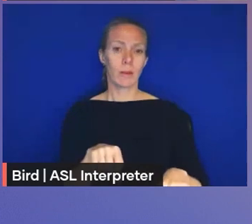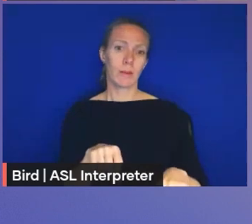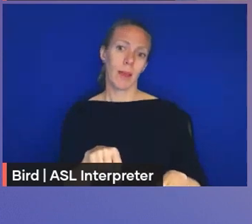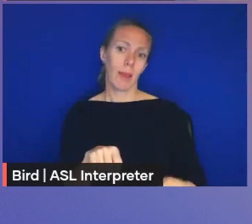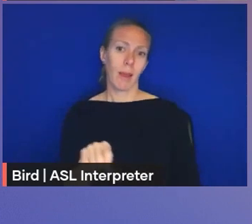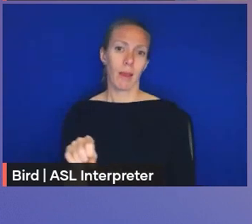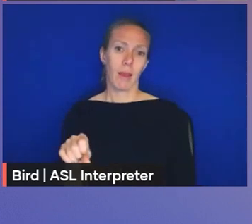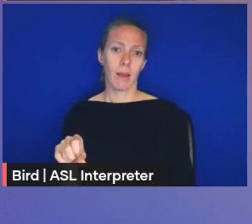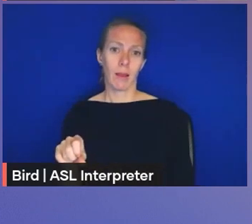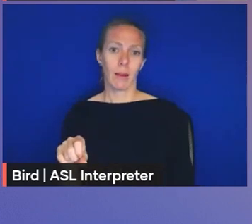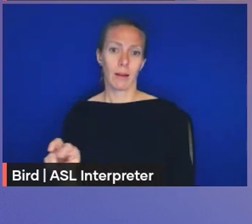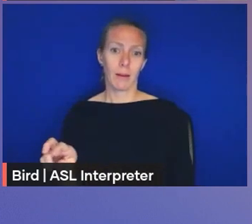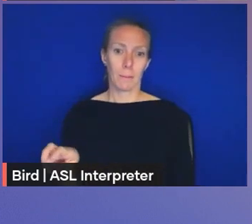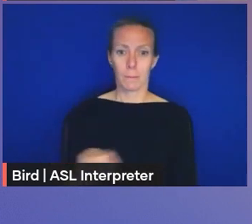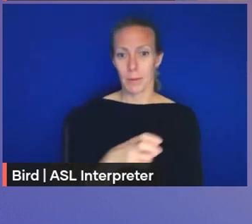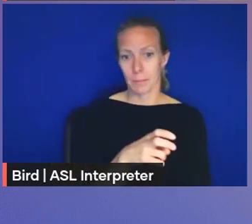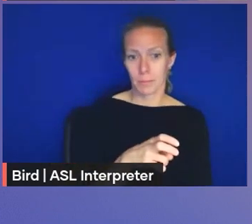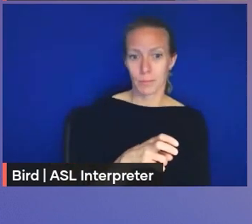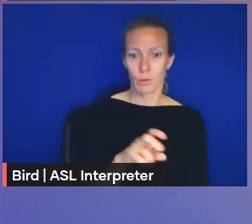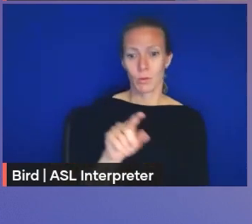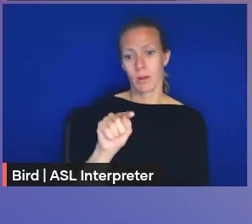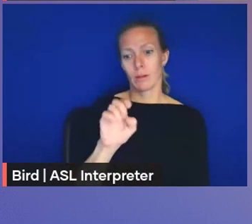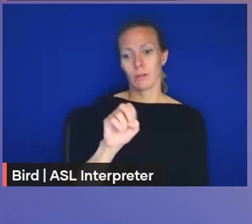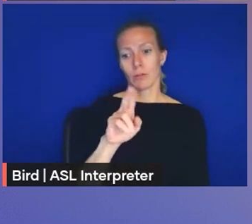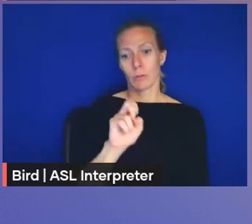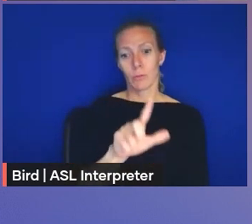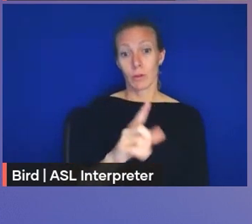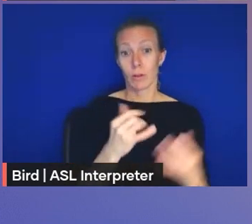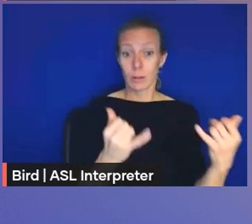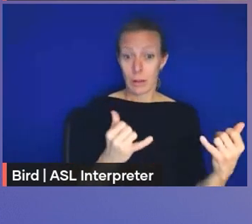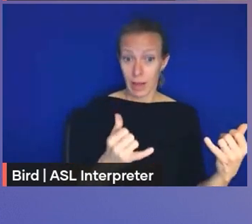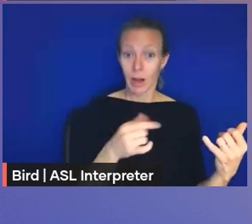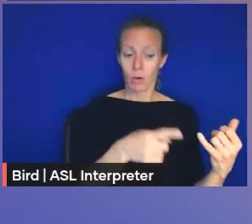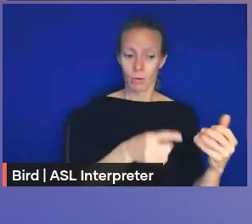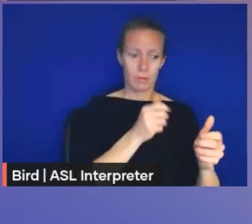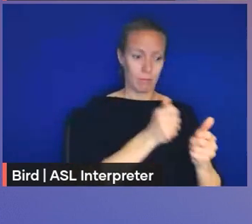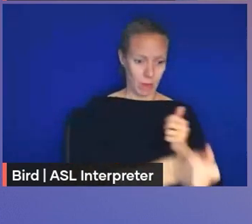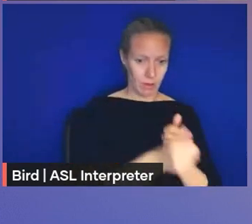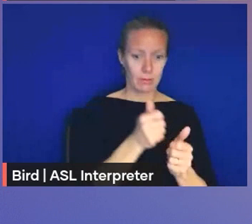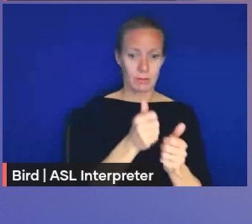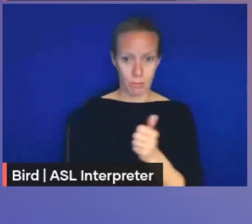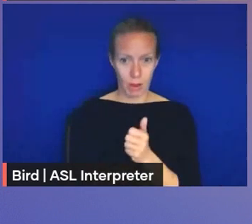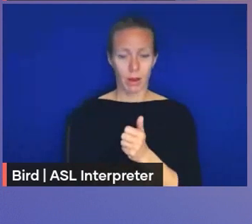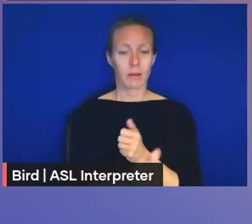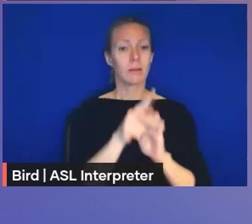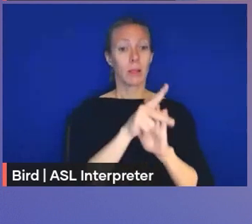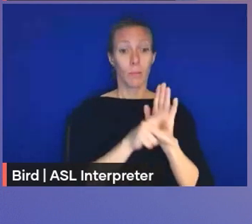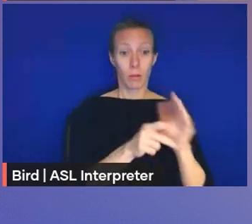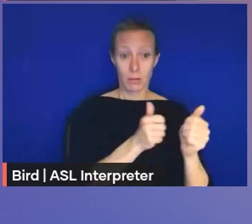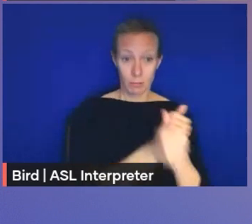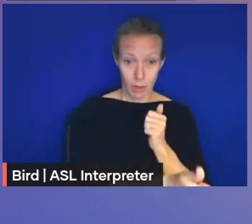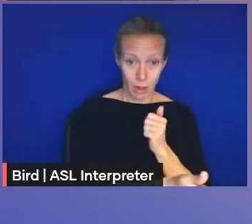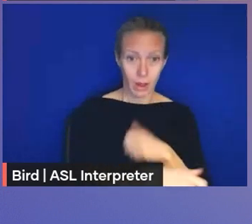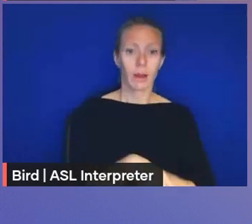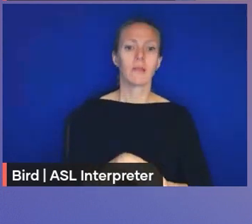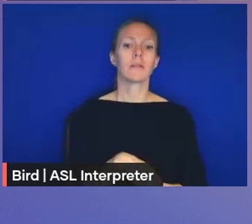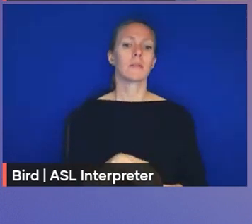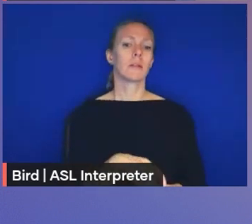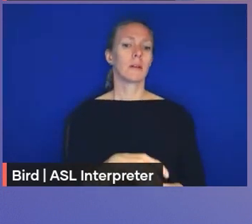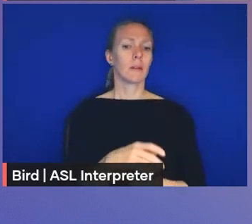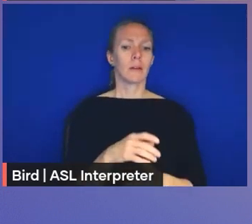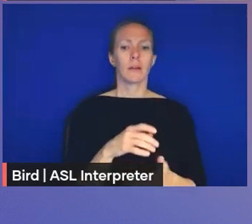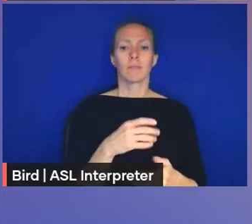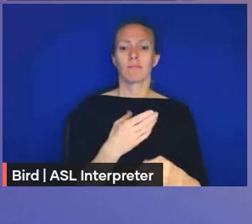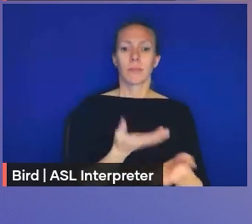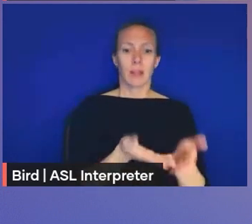to our terminal now, and we can see that is passed. We can see the policy is passed. It's asking us to create these resources, giving us